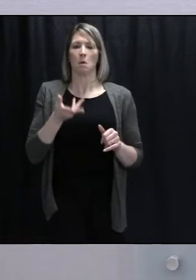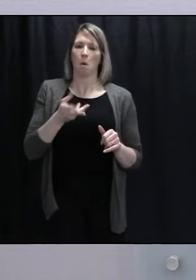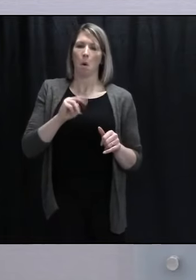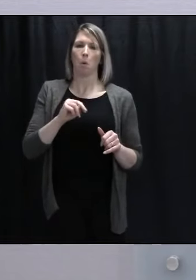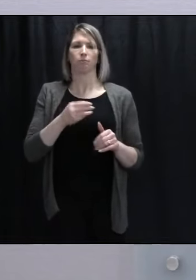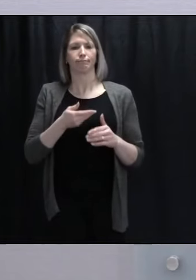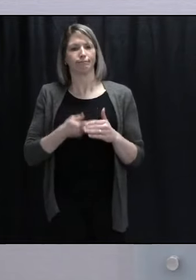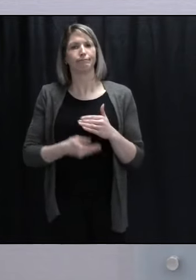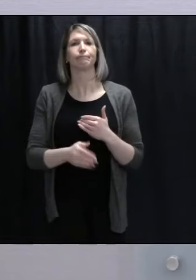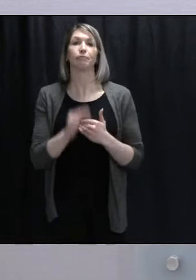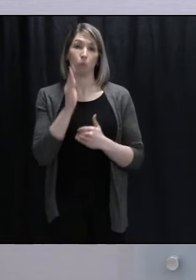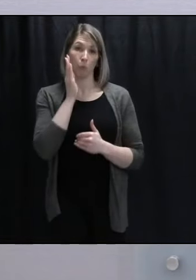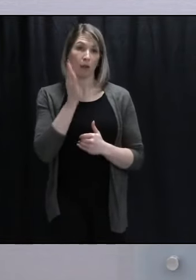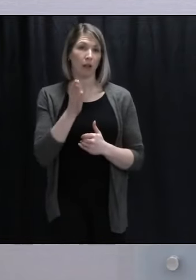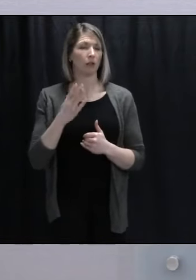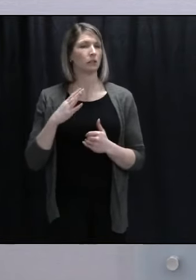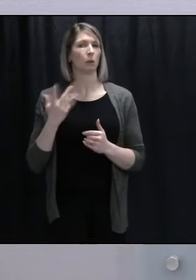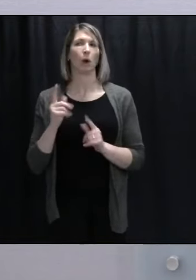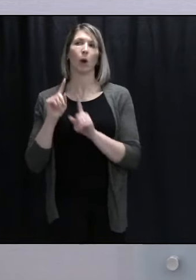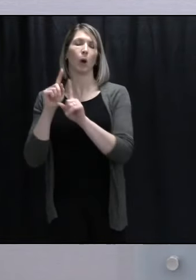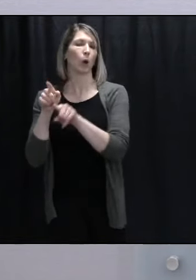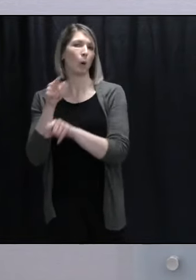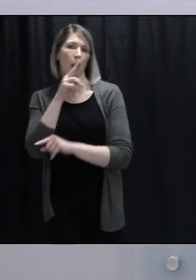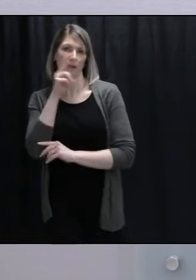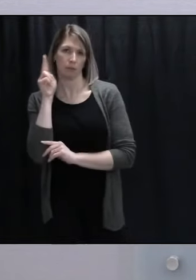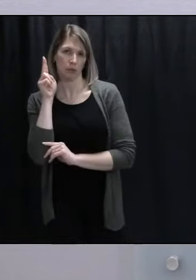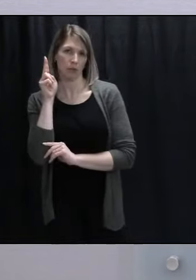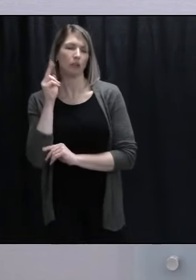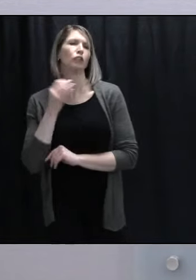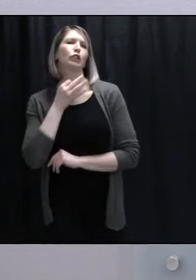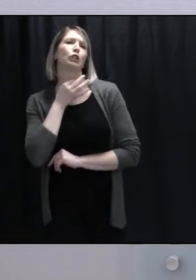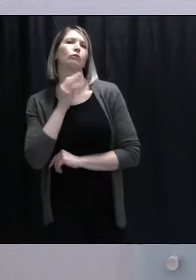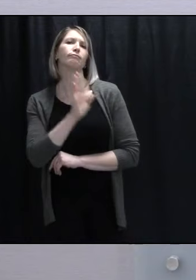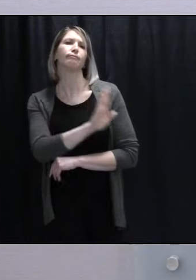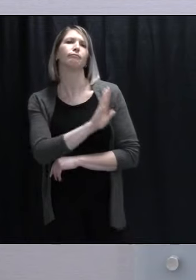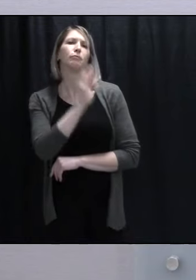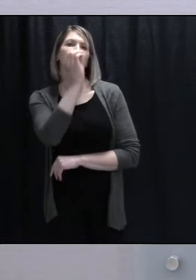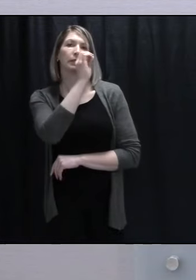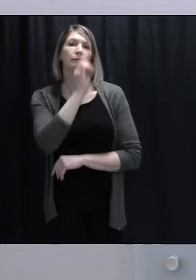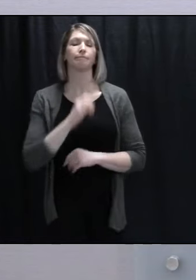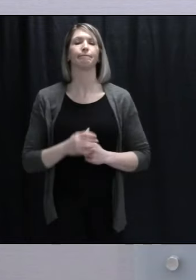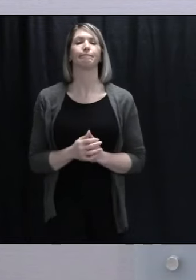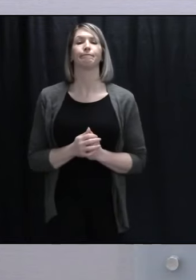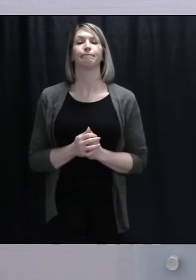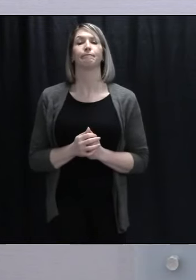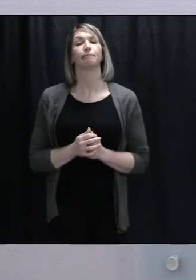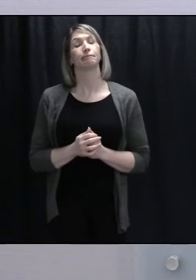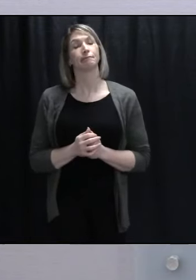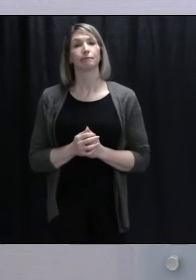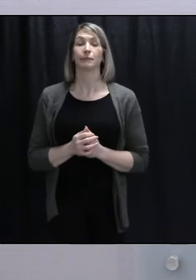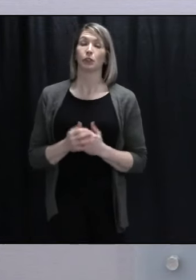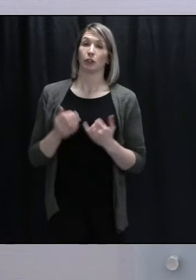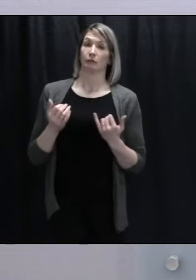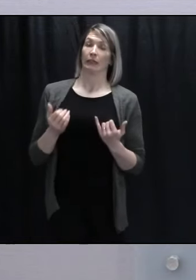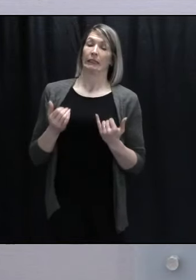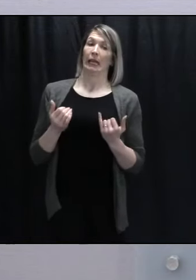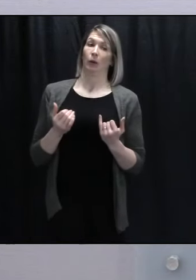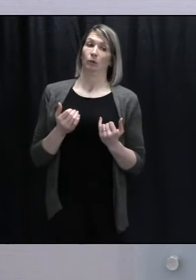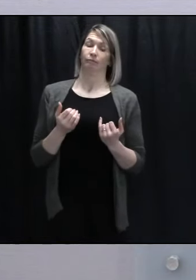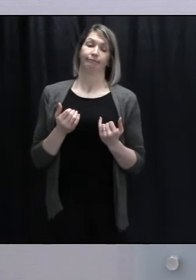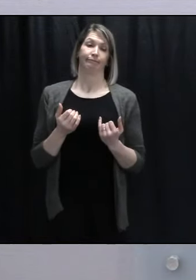on that? Again, that would be a matter of risk management, Peter. We do not have